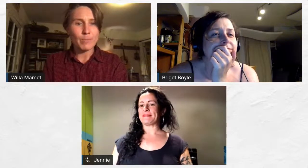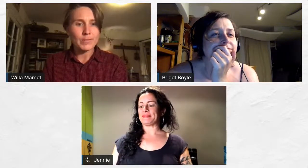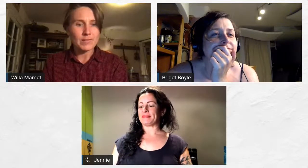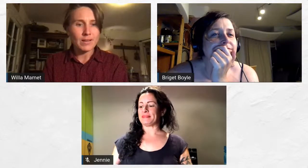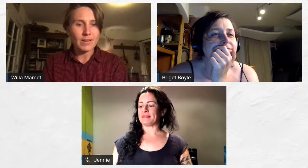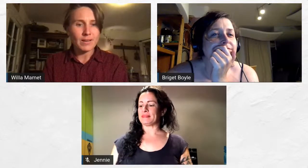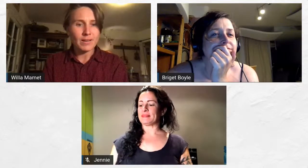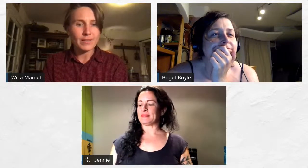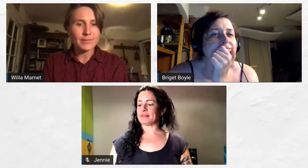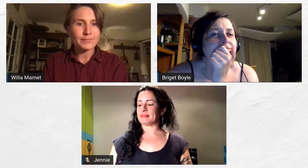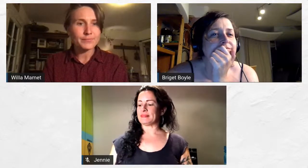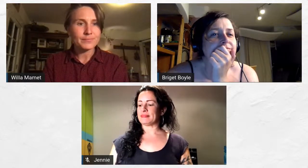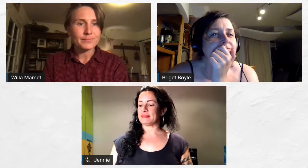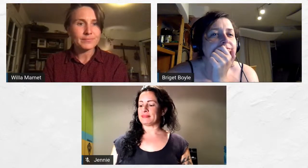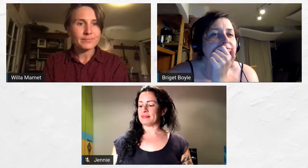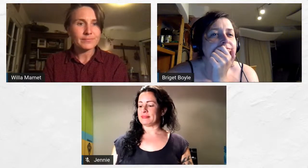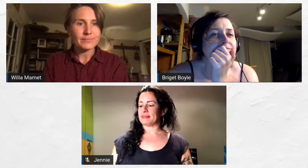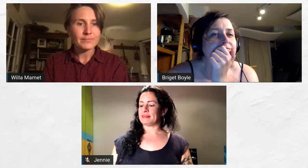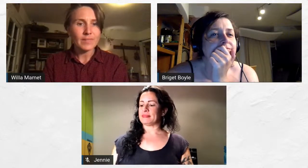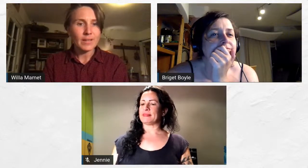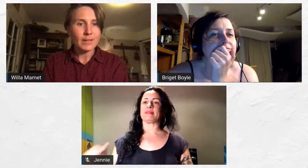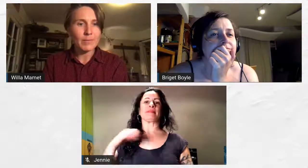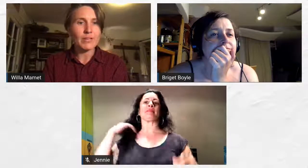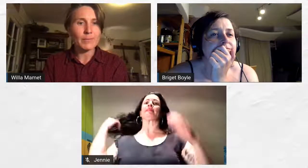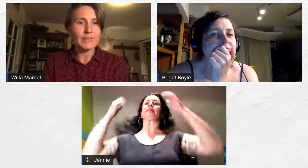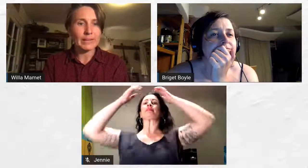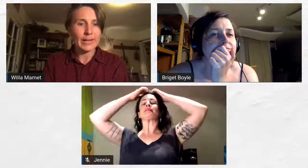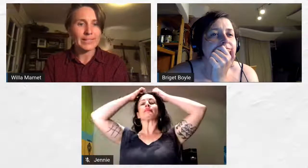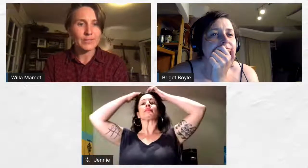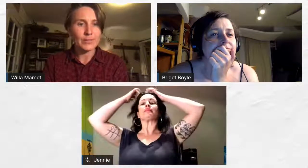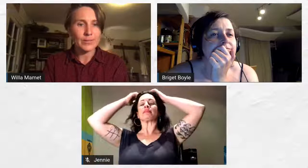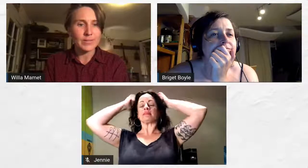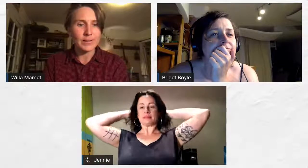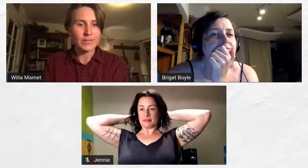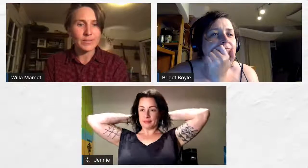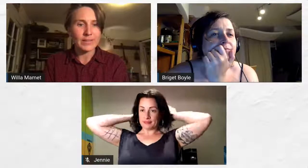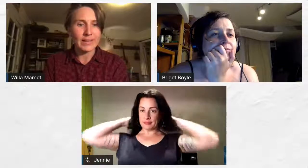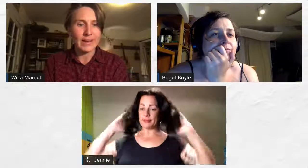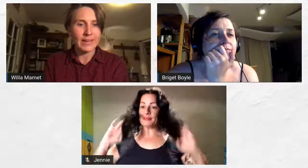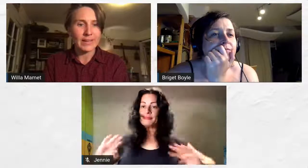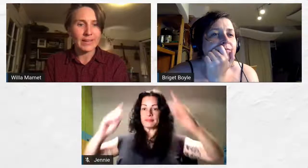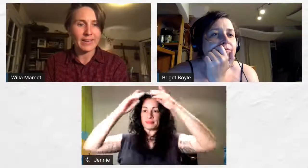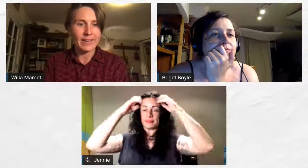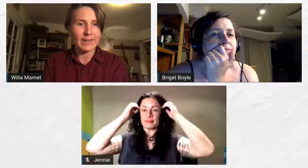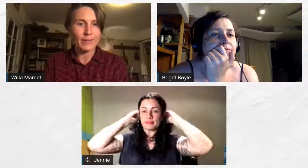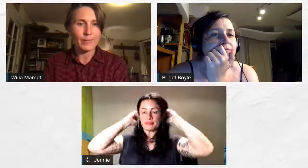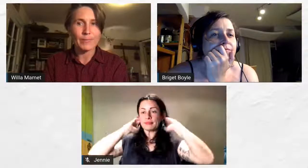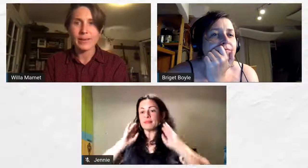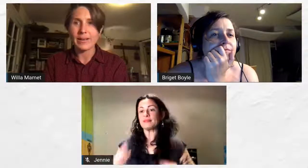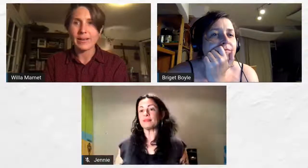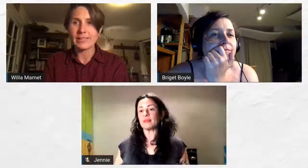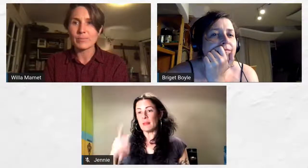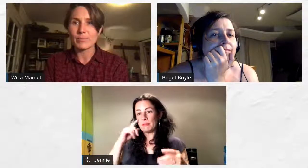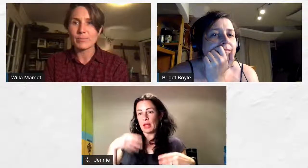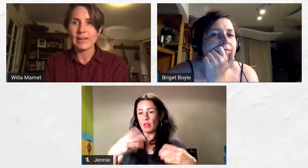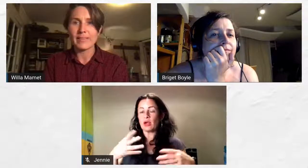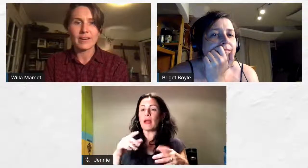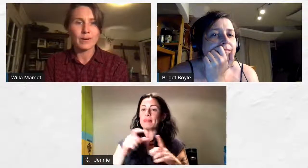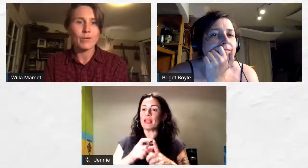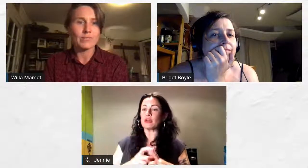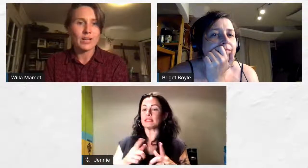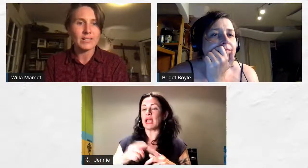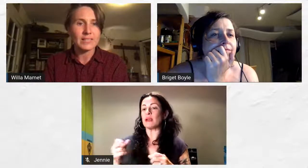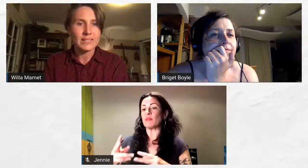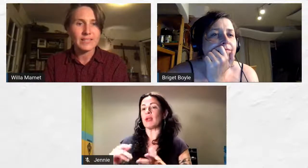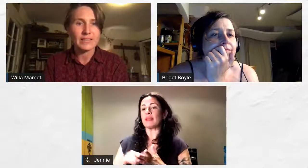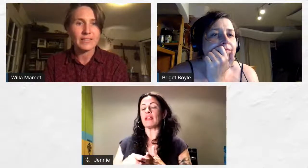look up a song. Let me look up the lyrics to a song so that then I can at least put that there.